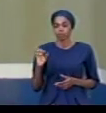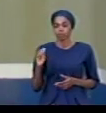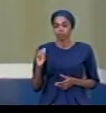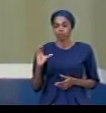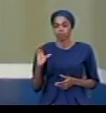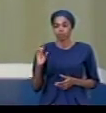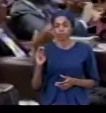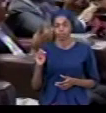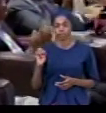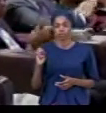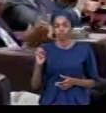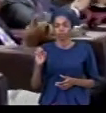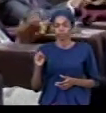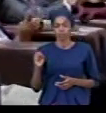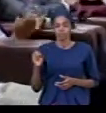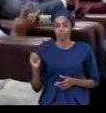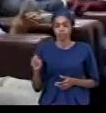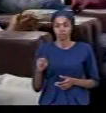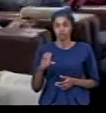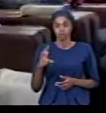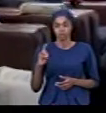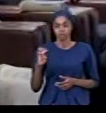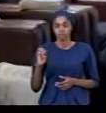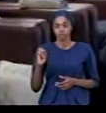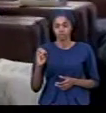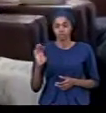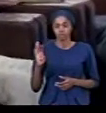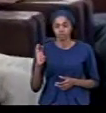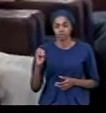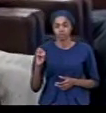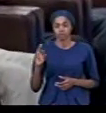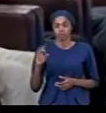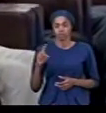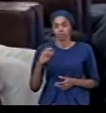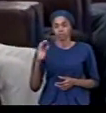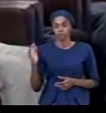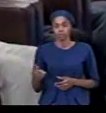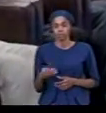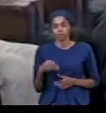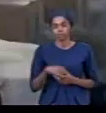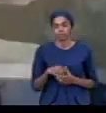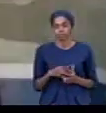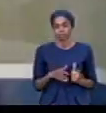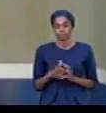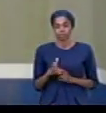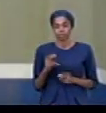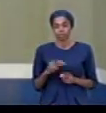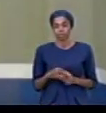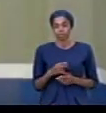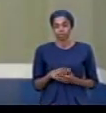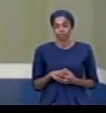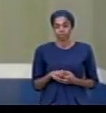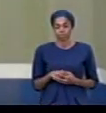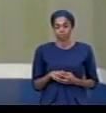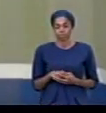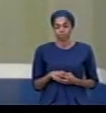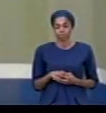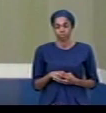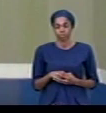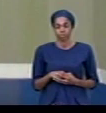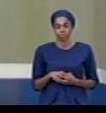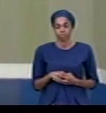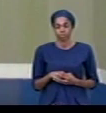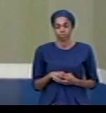are welcome in Jesus' name. Thank you very much We also have a host of